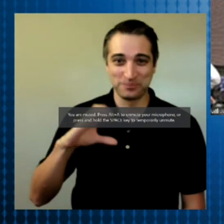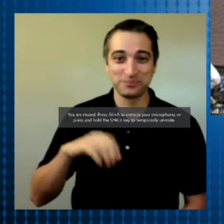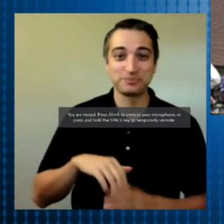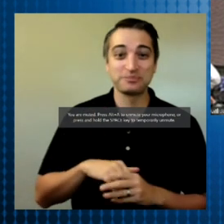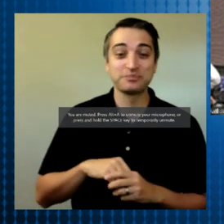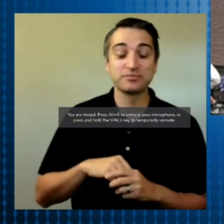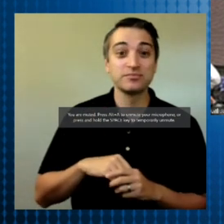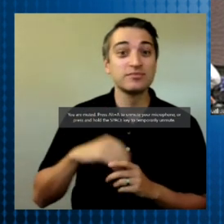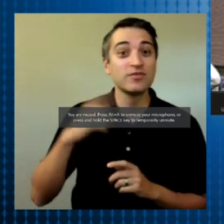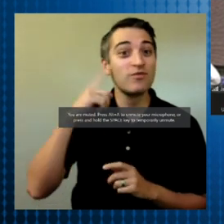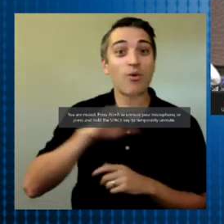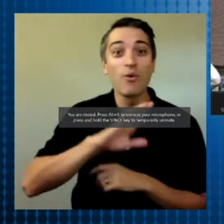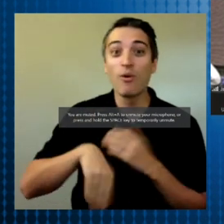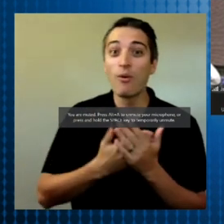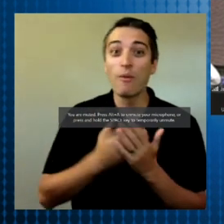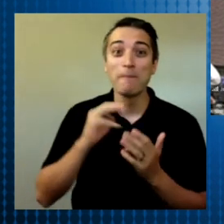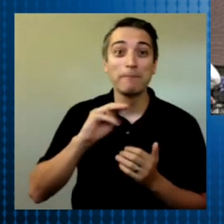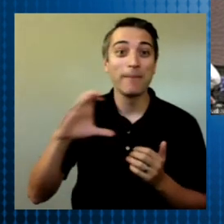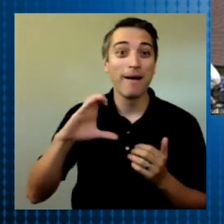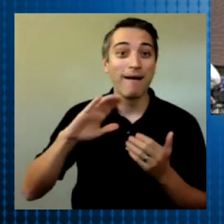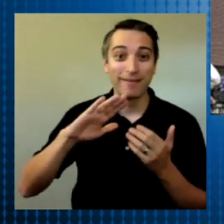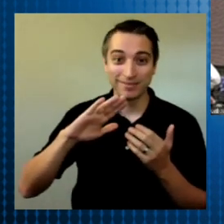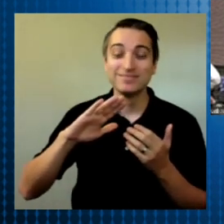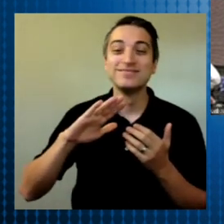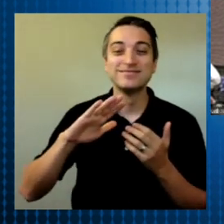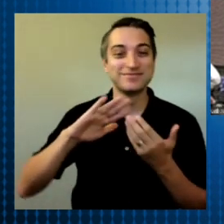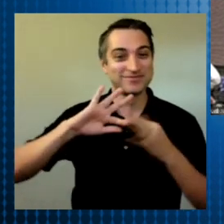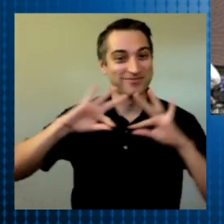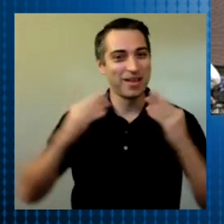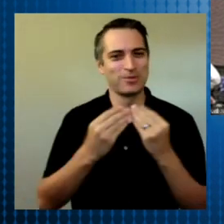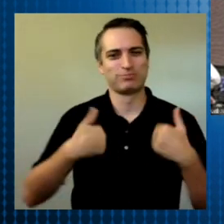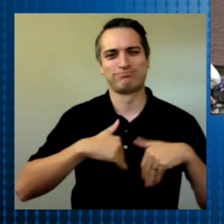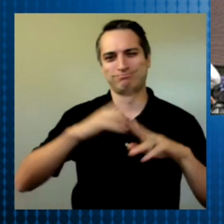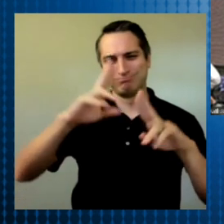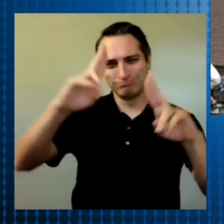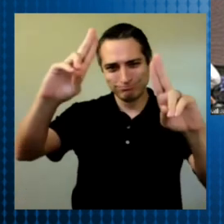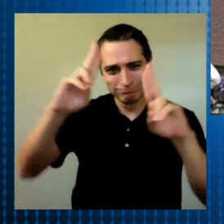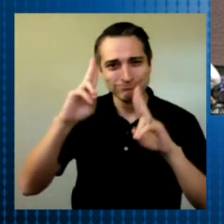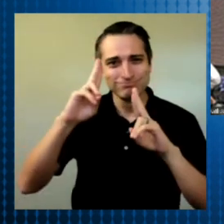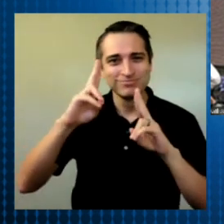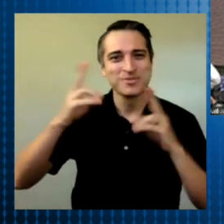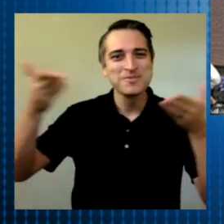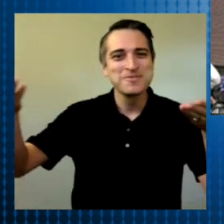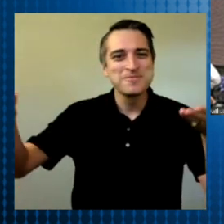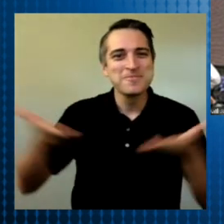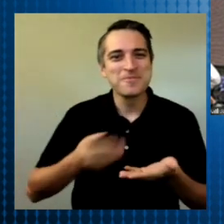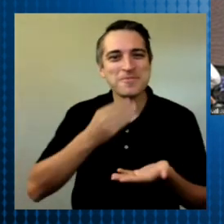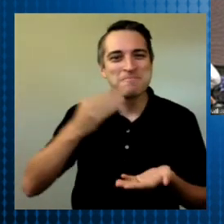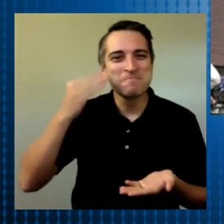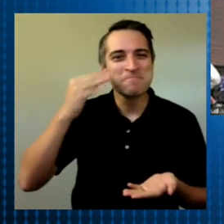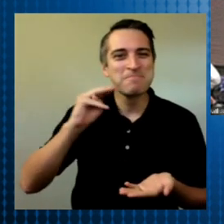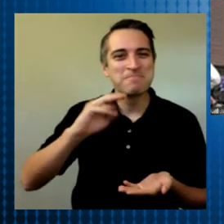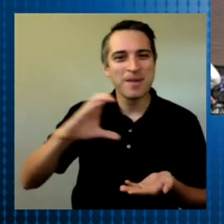And on behalf of the entire Mott Community College family, we are very pleased and honored to welcome home Mott Community